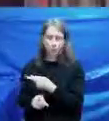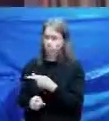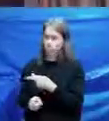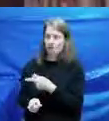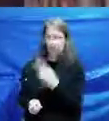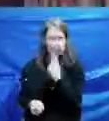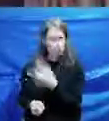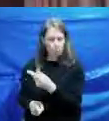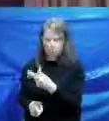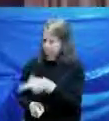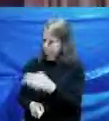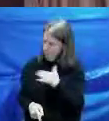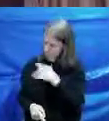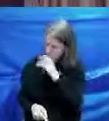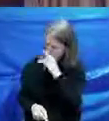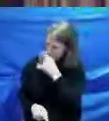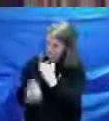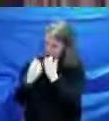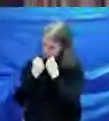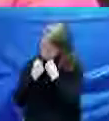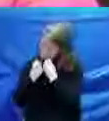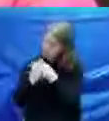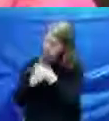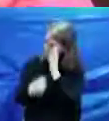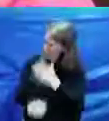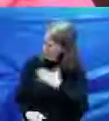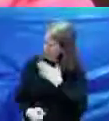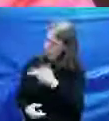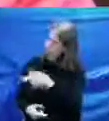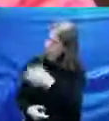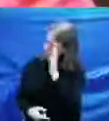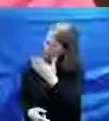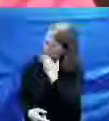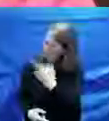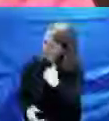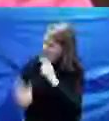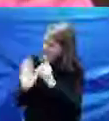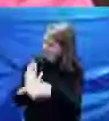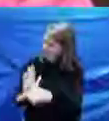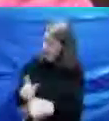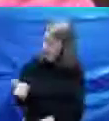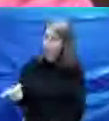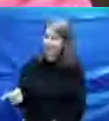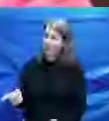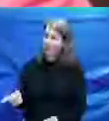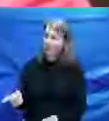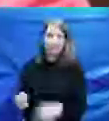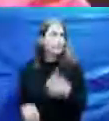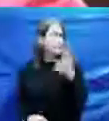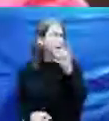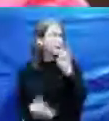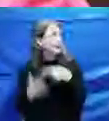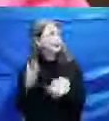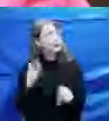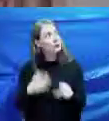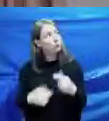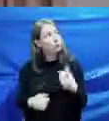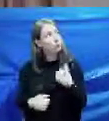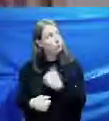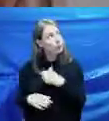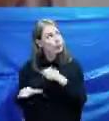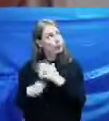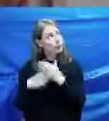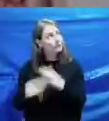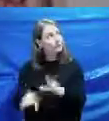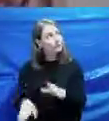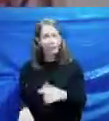in knowing multiplication. And I remember her telling me, oh, Mom, next week we're doing division. And I'm thinking, she is gonna come home so appreciative of her mother.